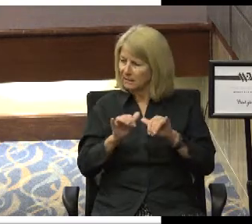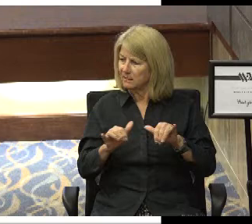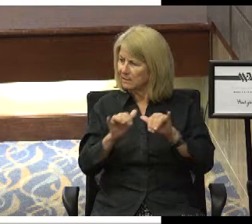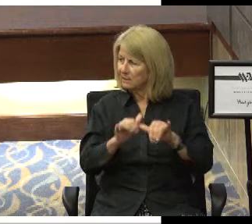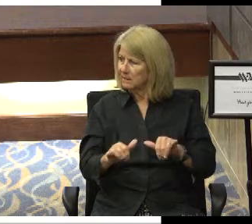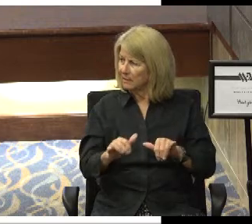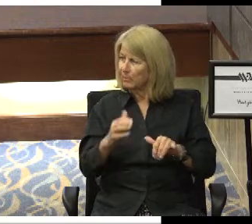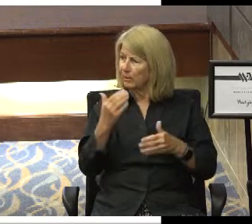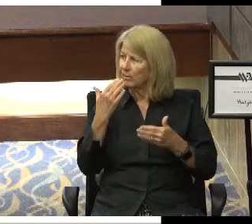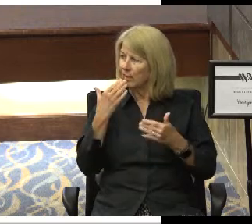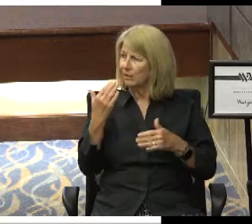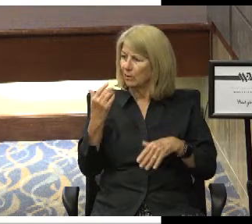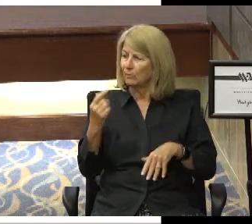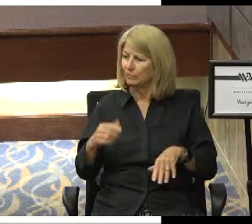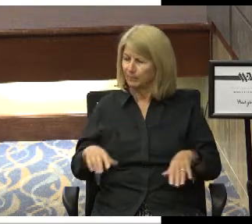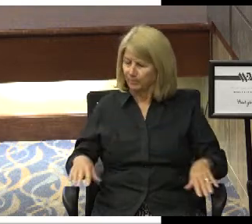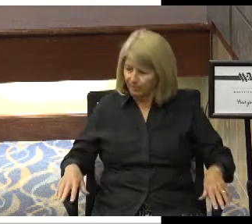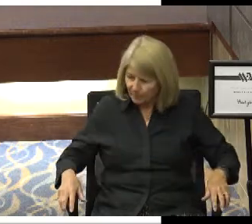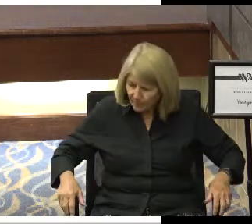for everything.